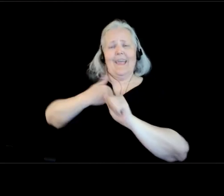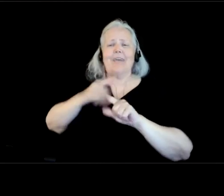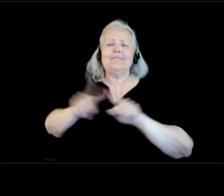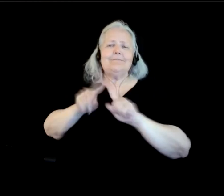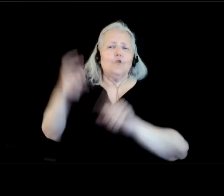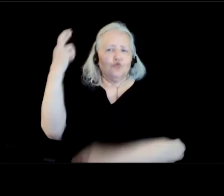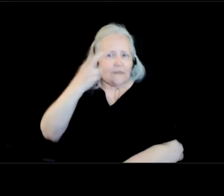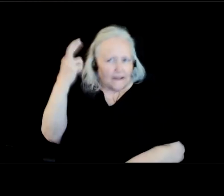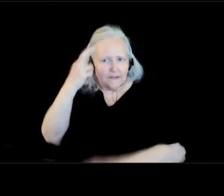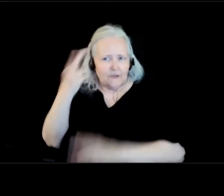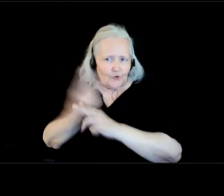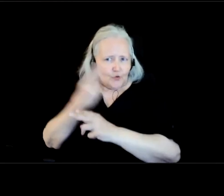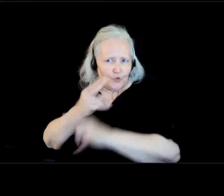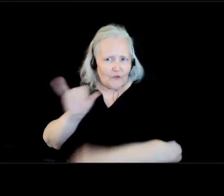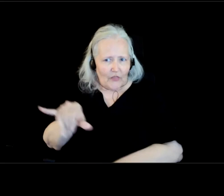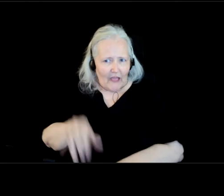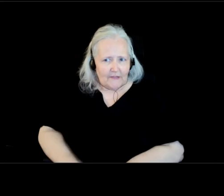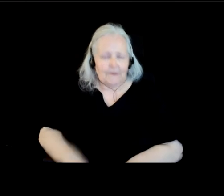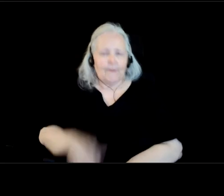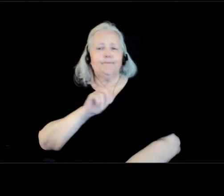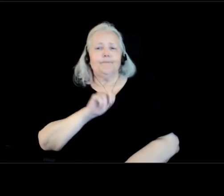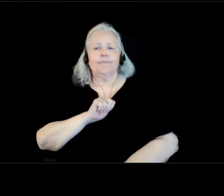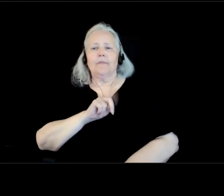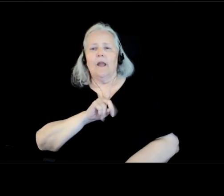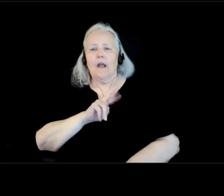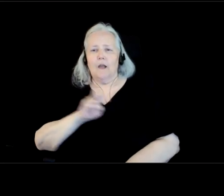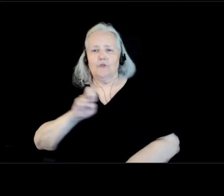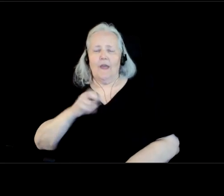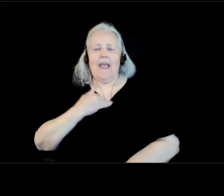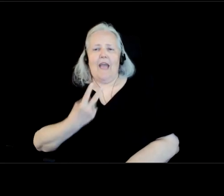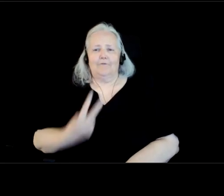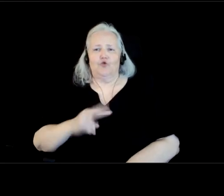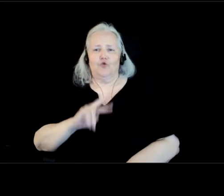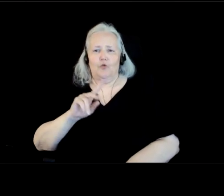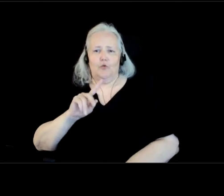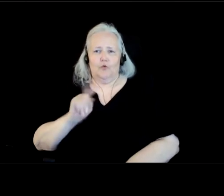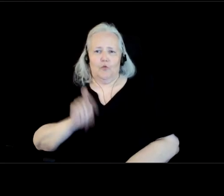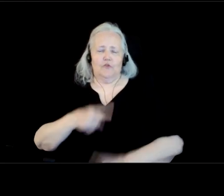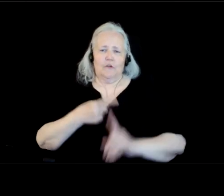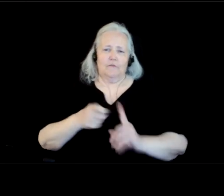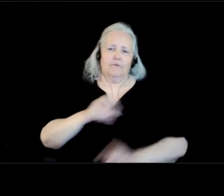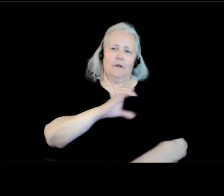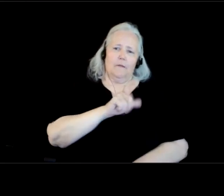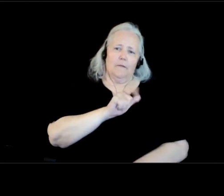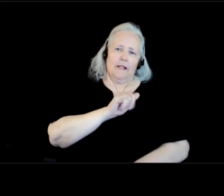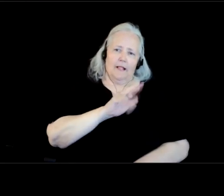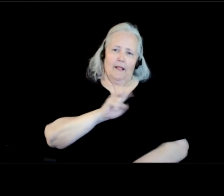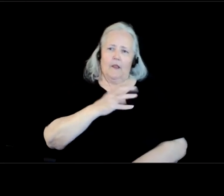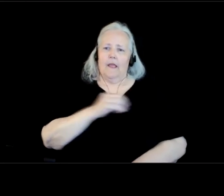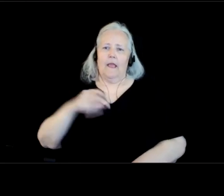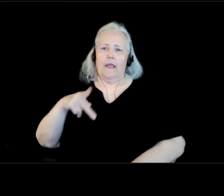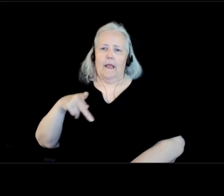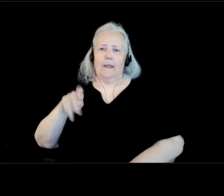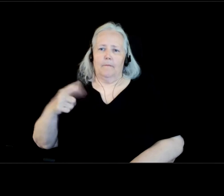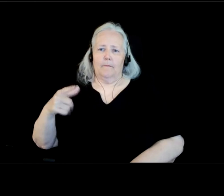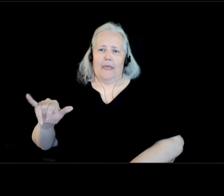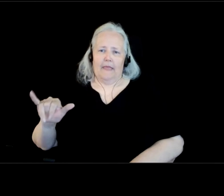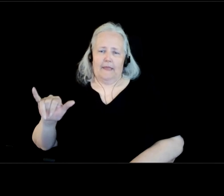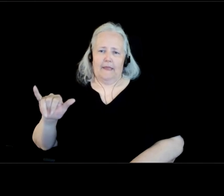I'm going to combine two questions here from Claire Bowen and Peggy Spees, since they kind of address